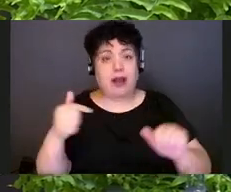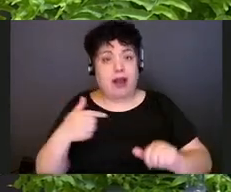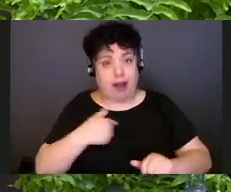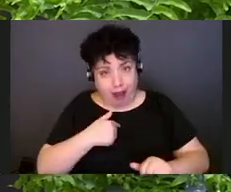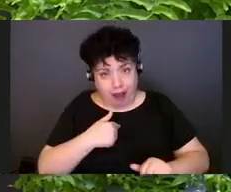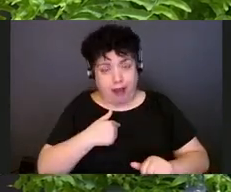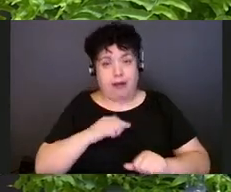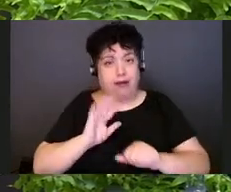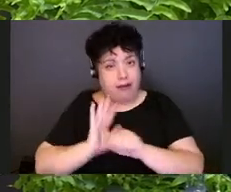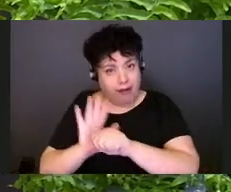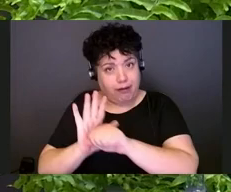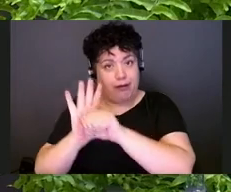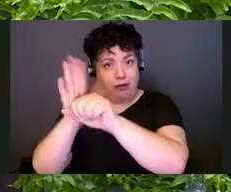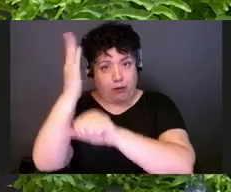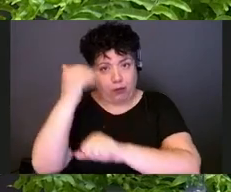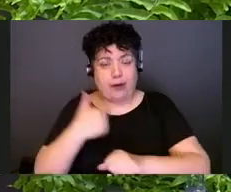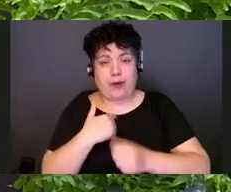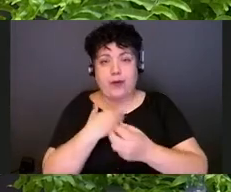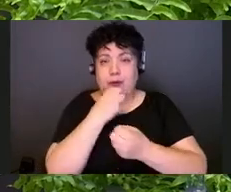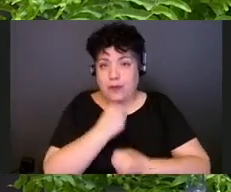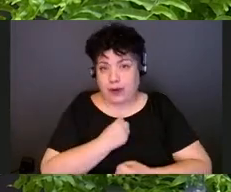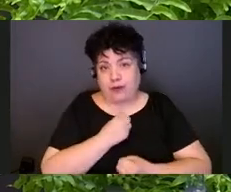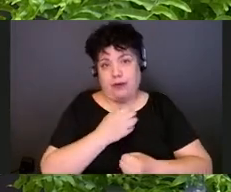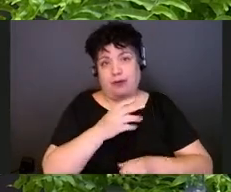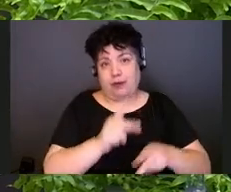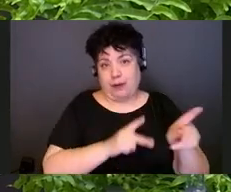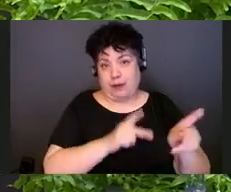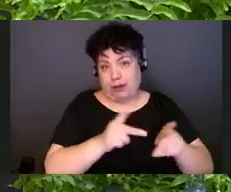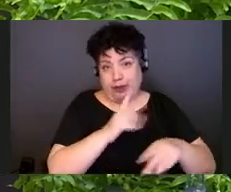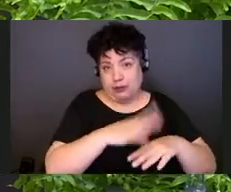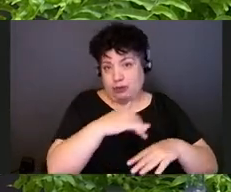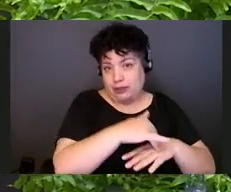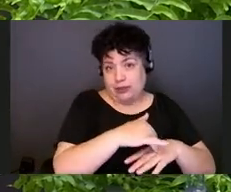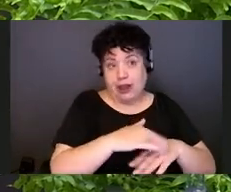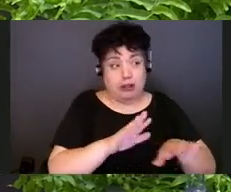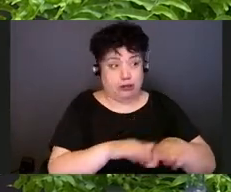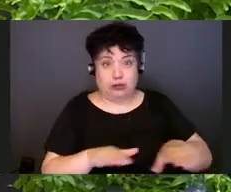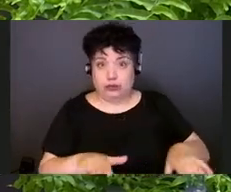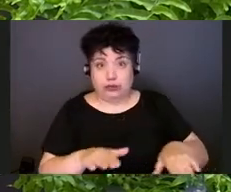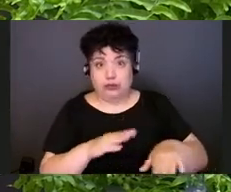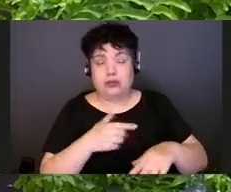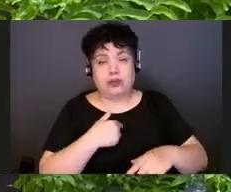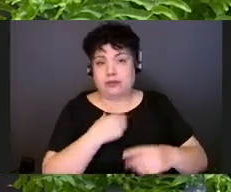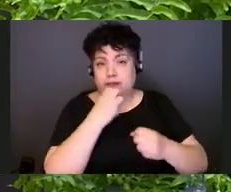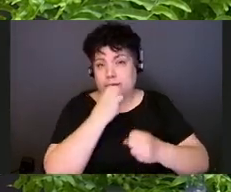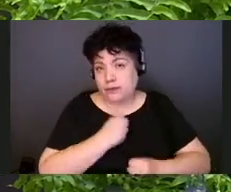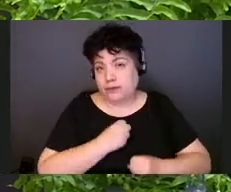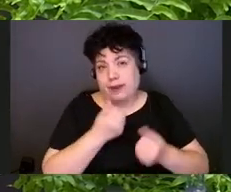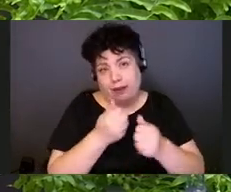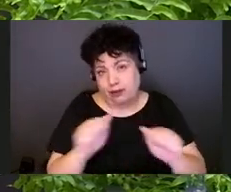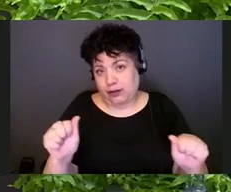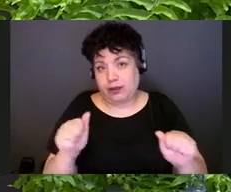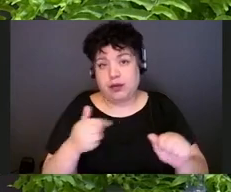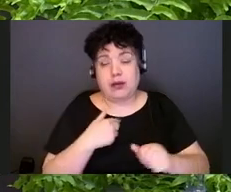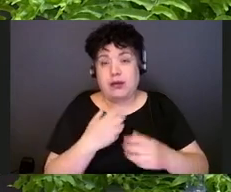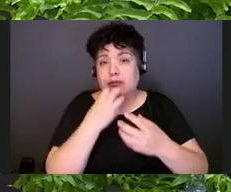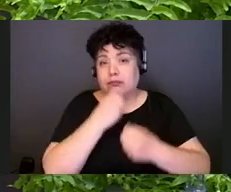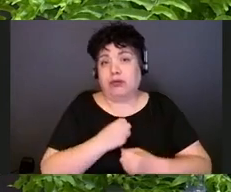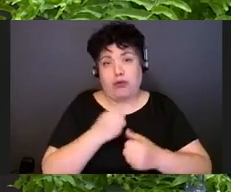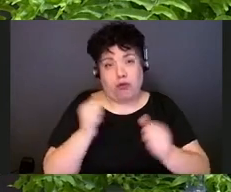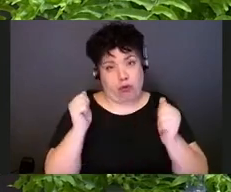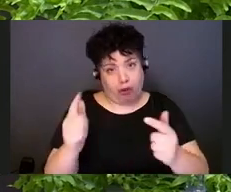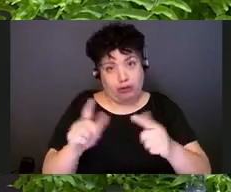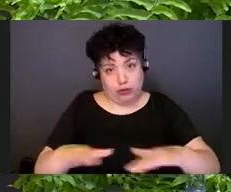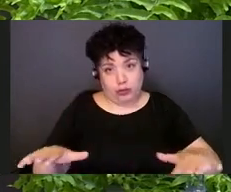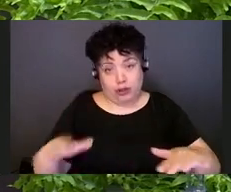because I love our people so much and our children. I'll do anything. And I love all children, not just